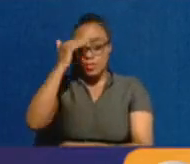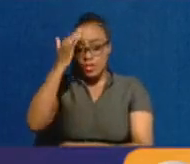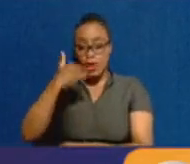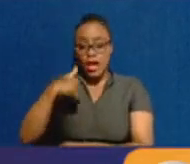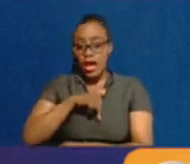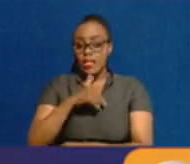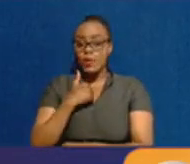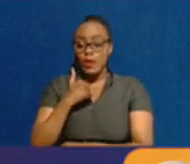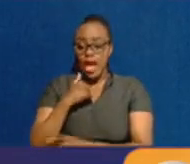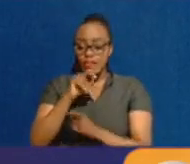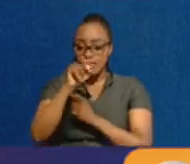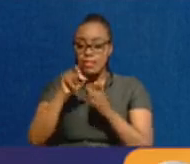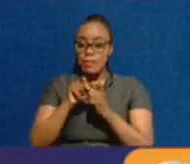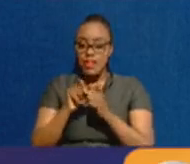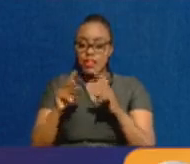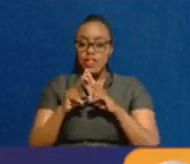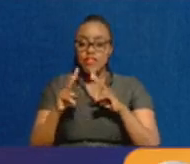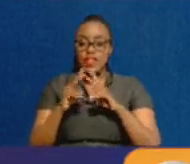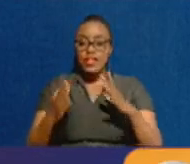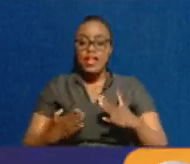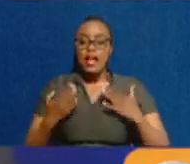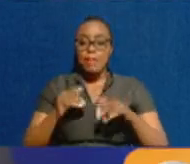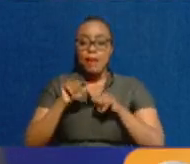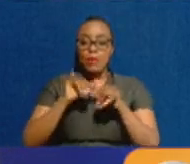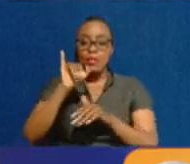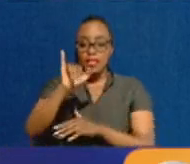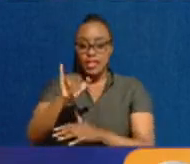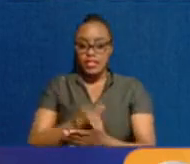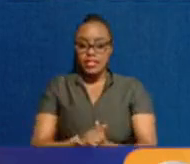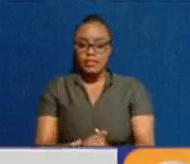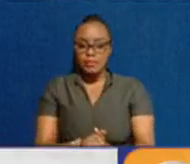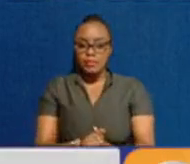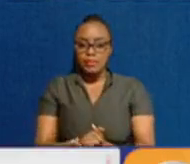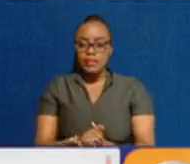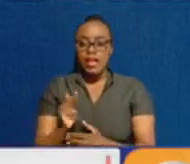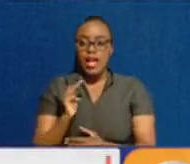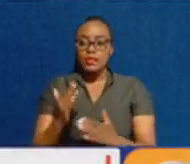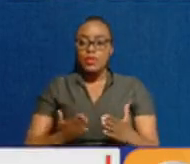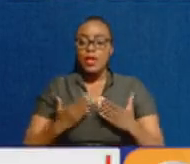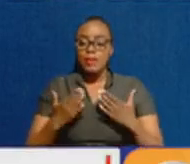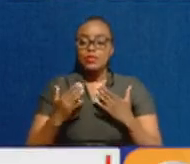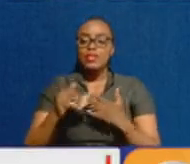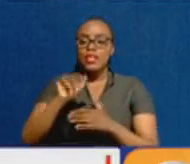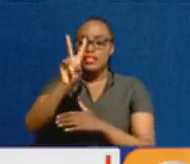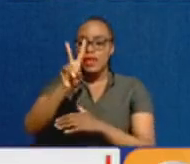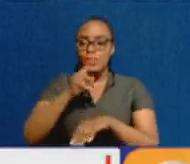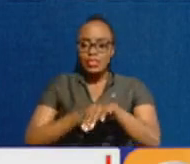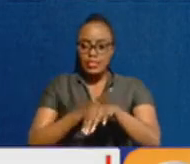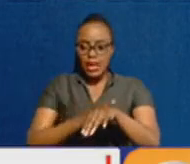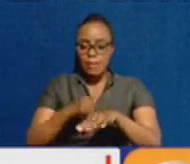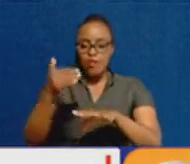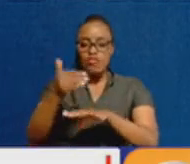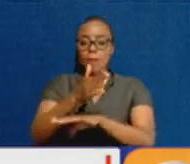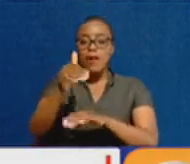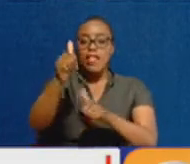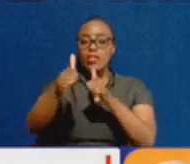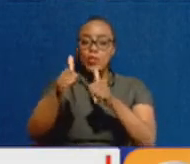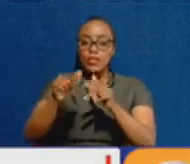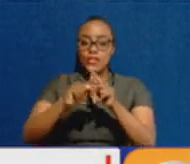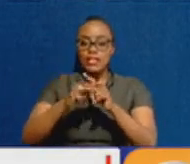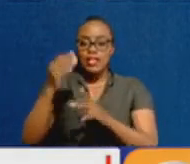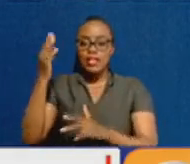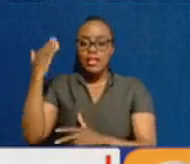also particularly very excited about this event. Excited to come here and do the second version of the marathon that we started